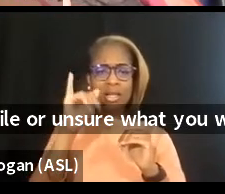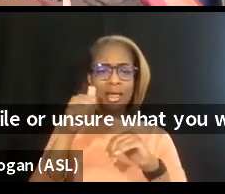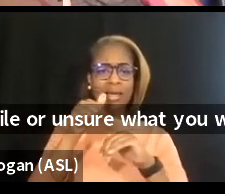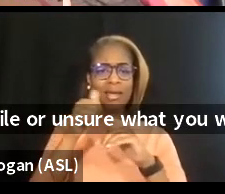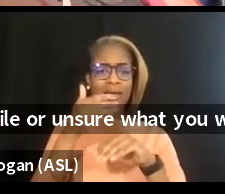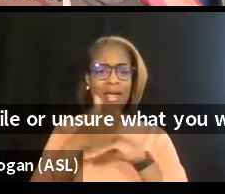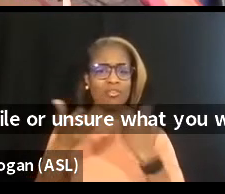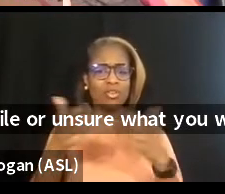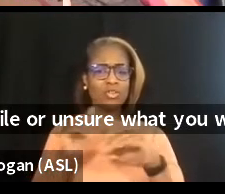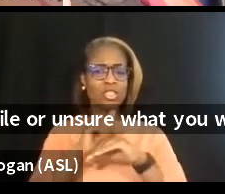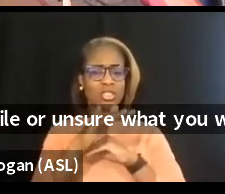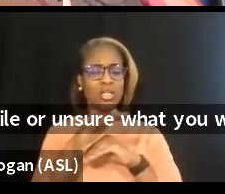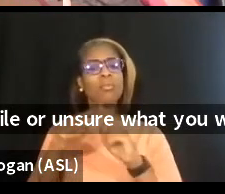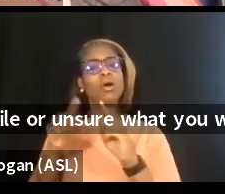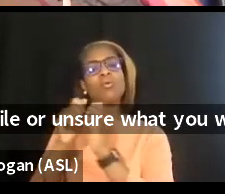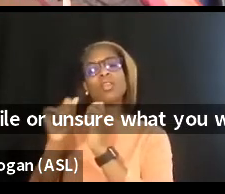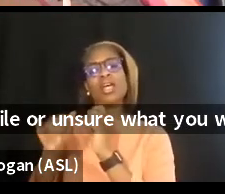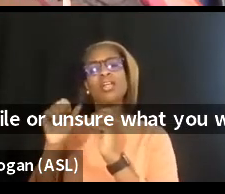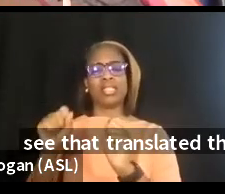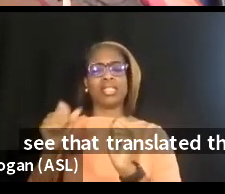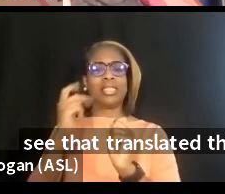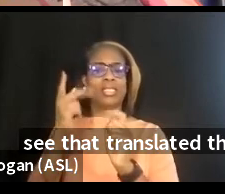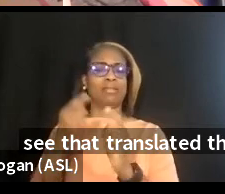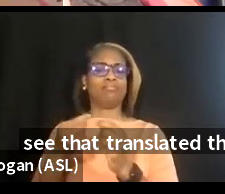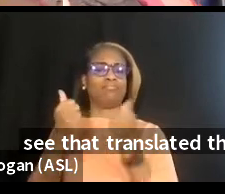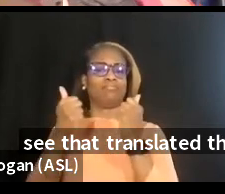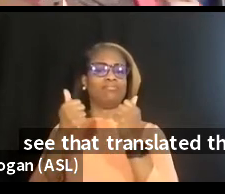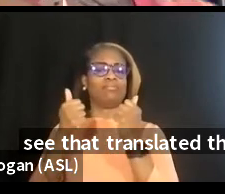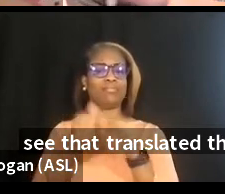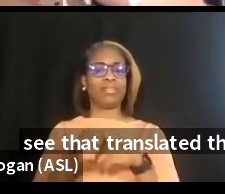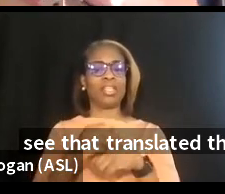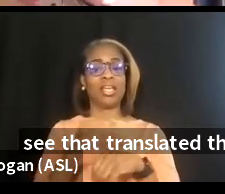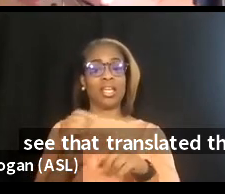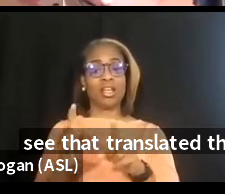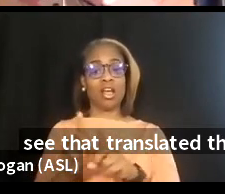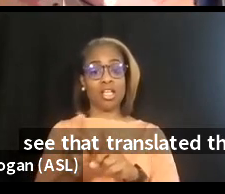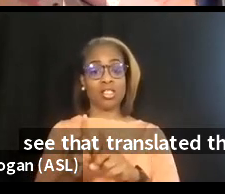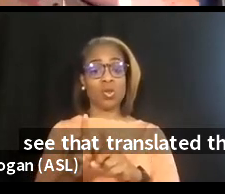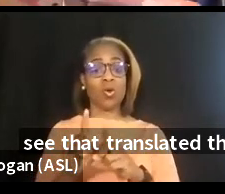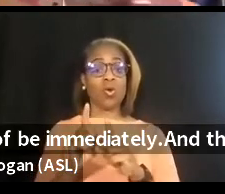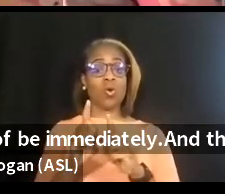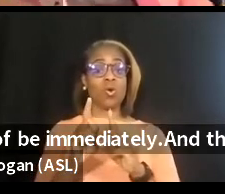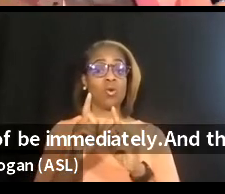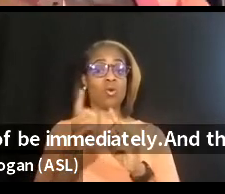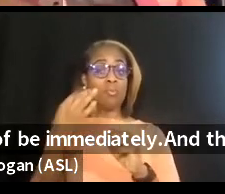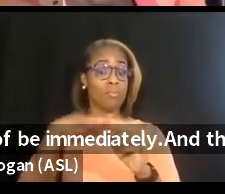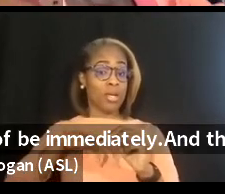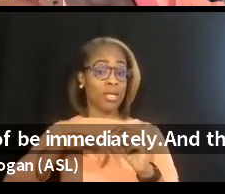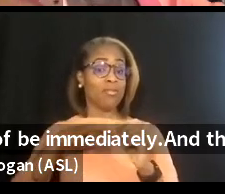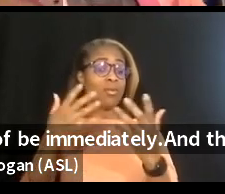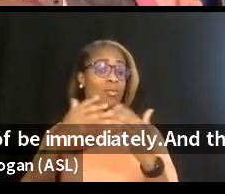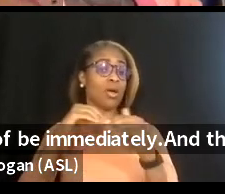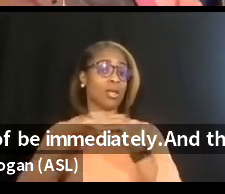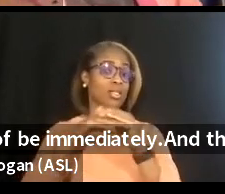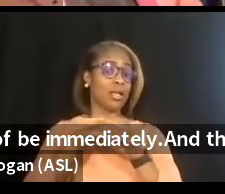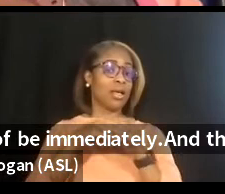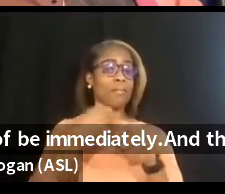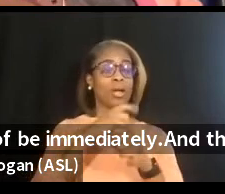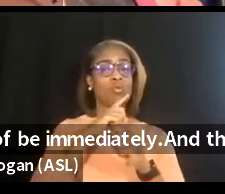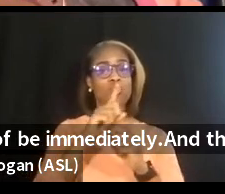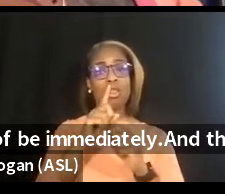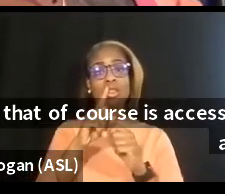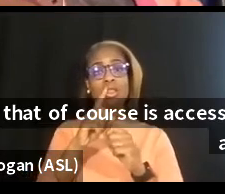immediately. And then, you know, an added benefit of that, of course, is accessibility, right? Making this real and accessible to the public, which